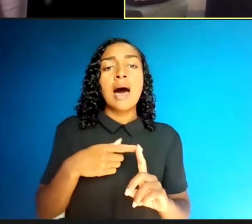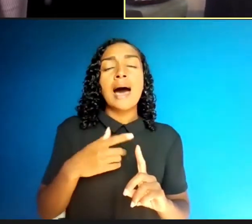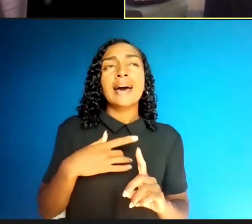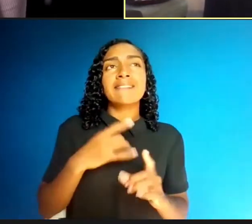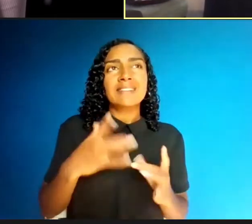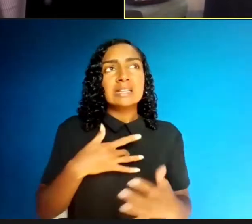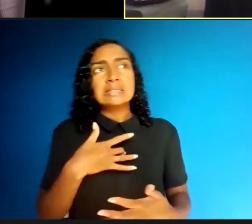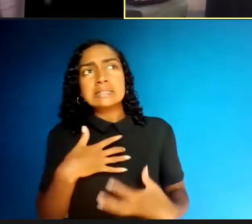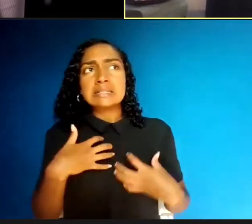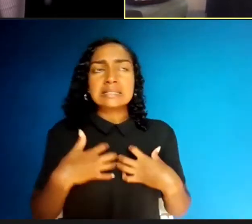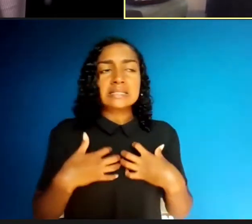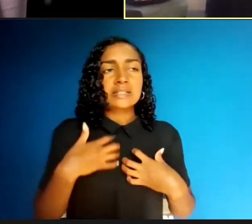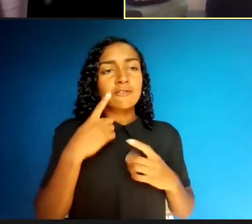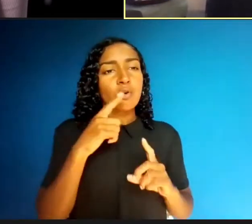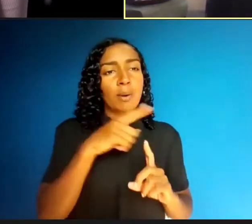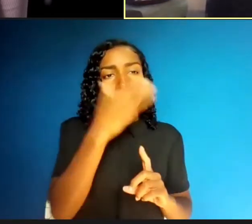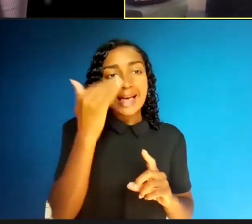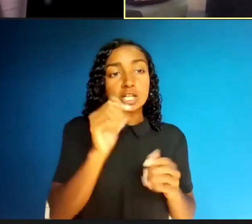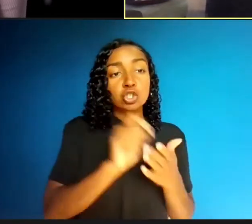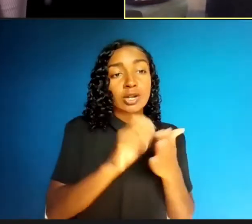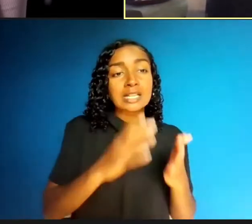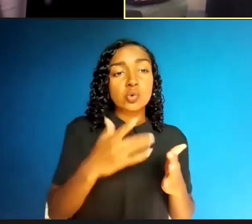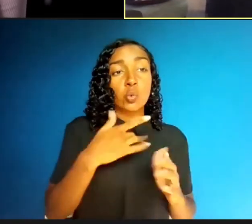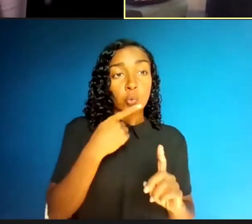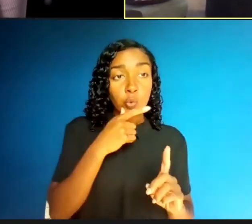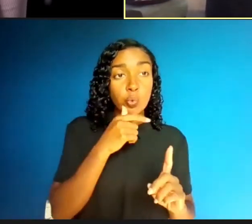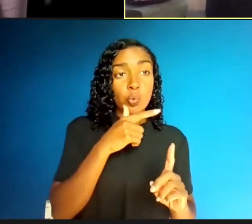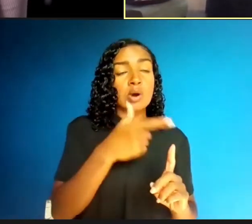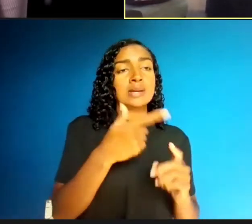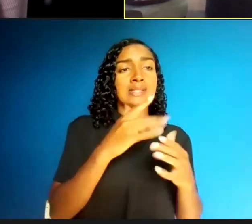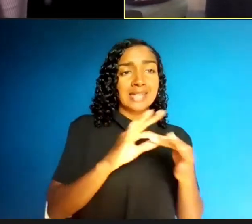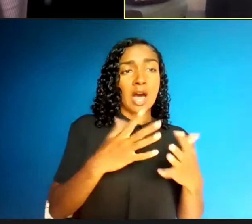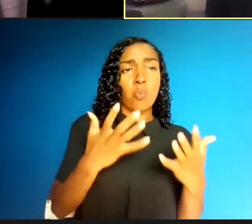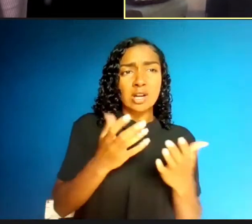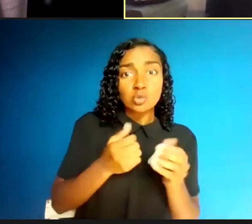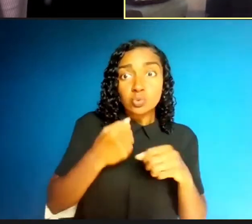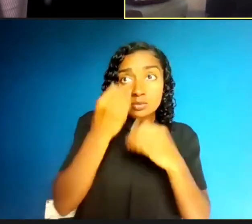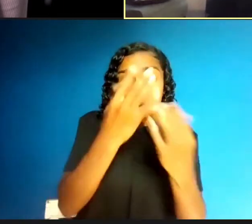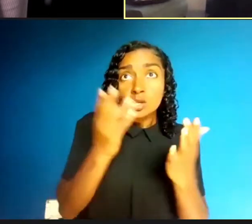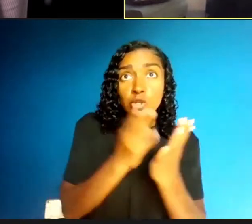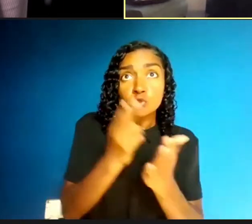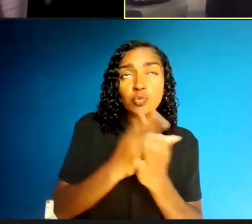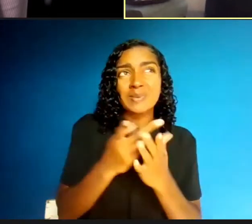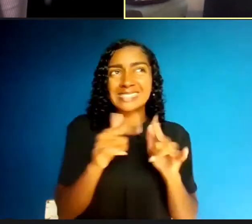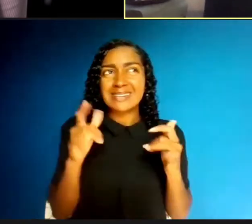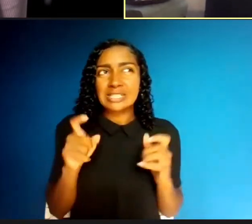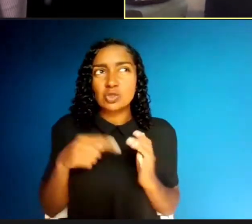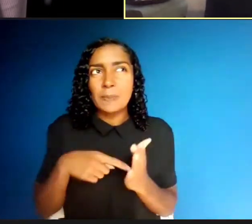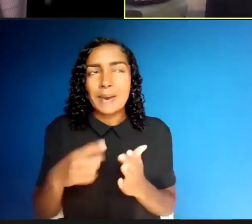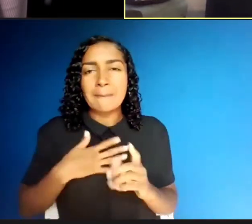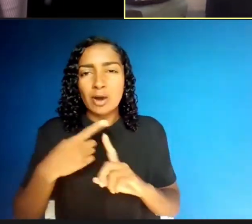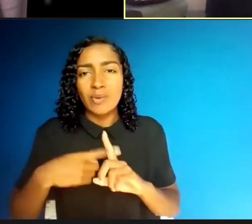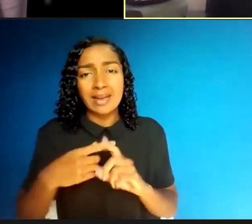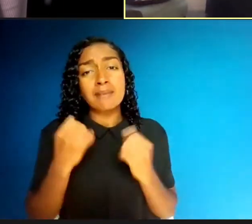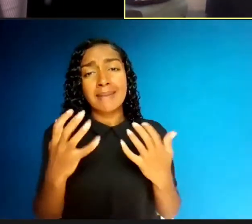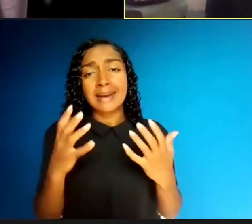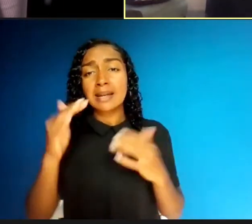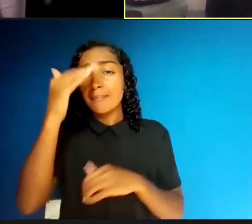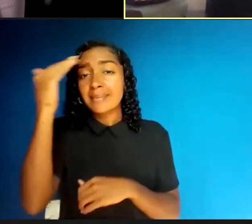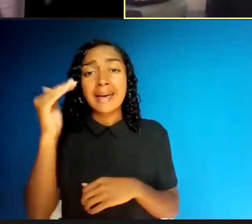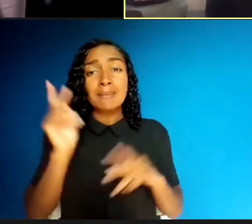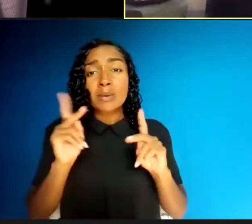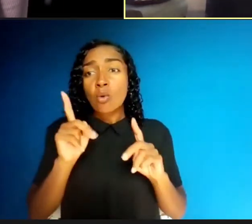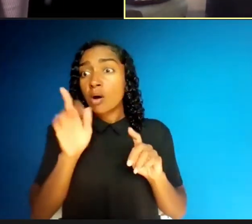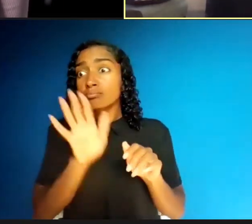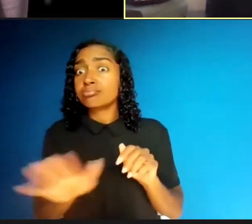rent. Mm-hmm. And I think that's a position black people find themselves in all across this country, across all sorts of industries, whether it's at McDonald's